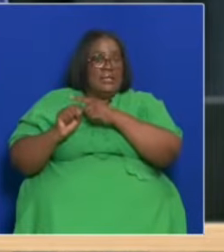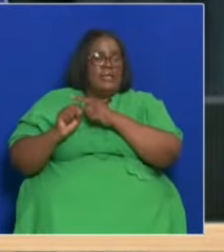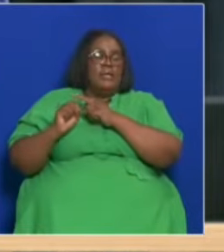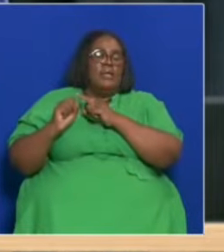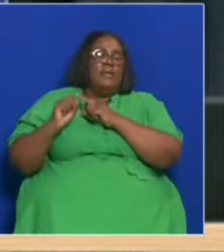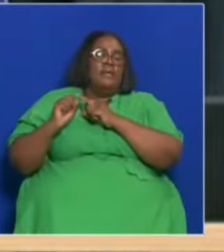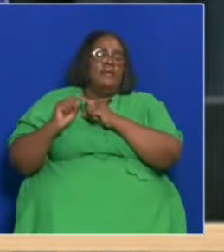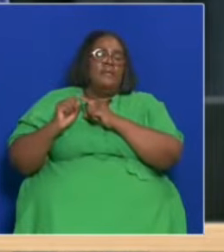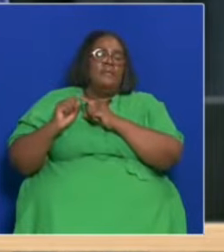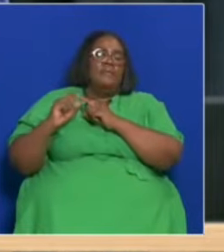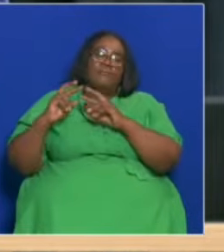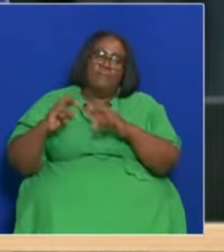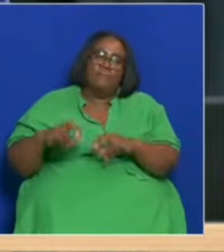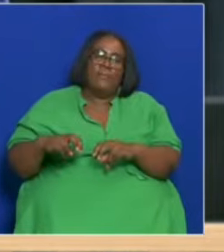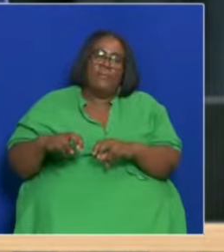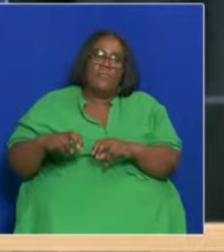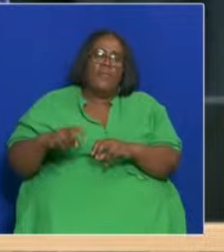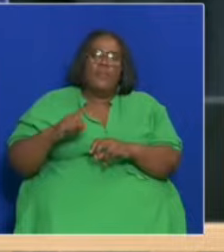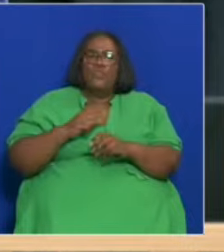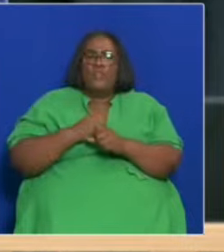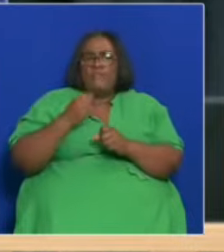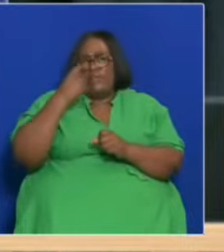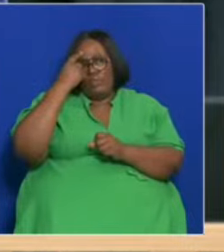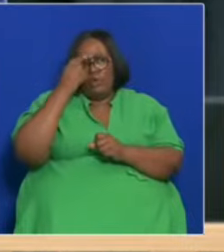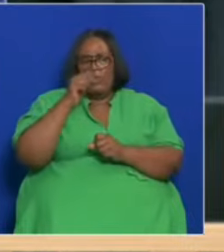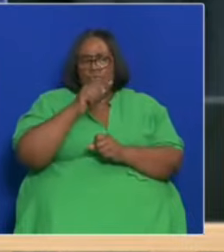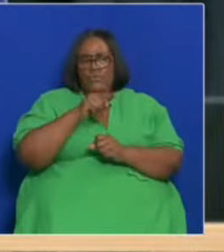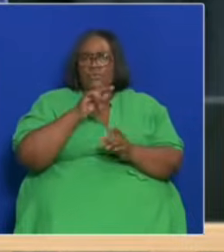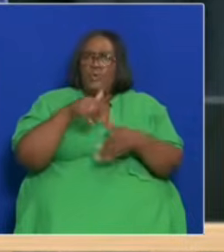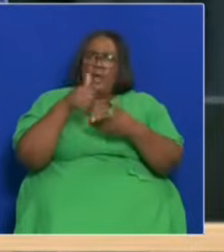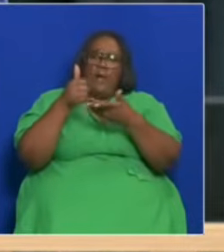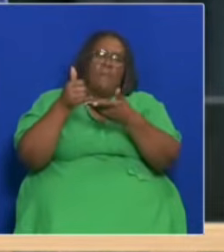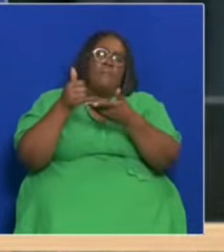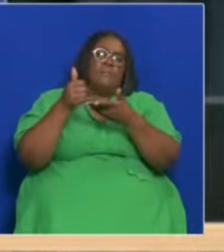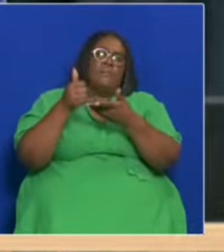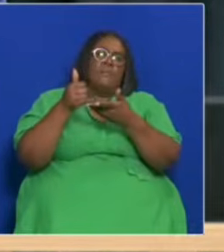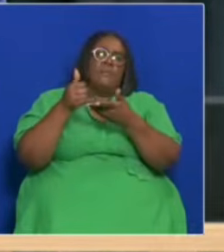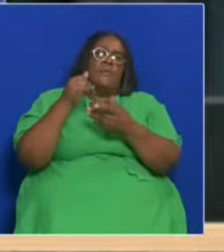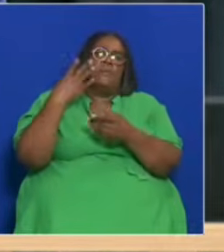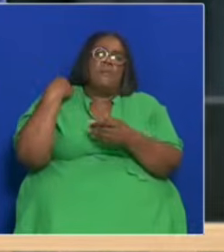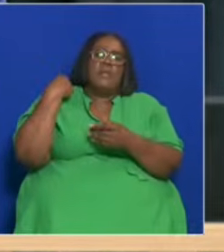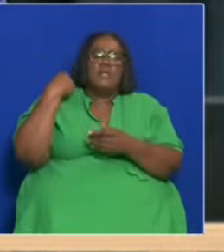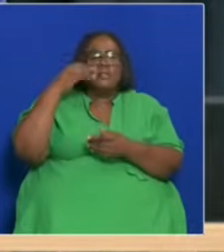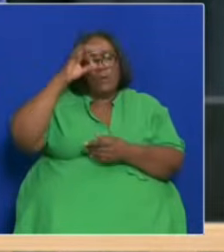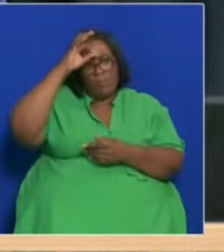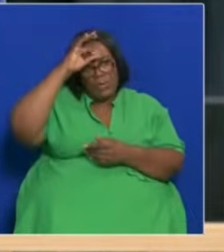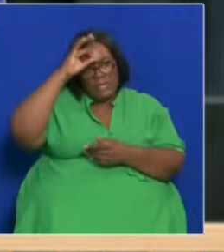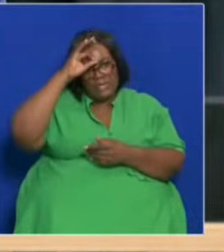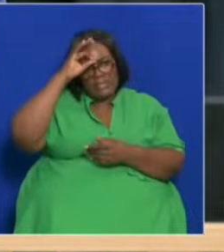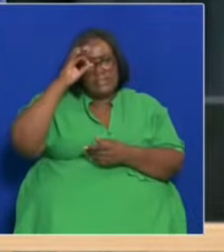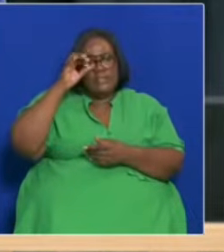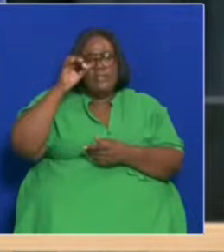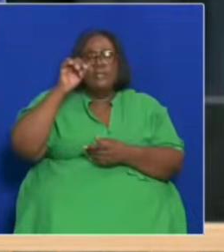to report to the Minister of Police on matters that have nothing to do with him?